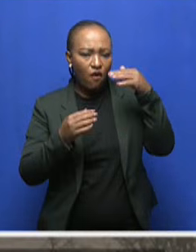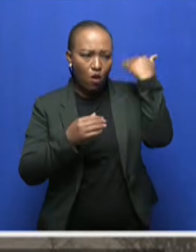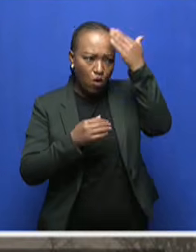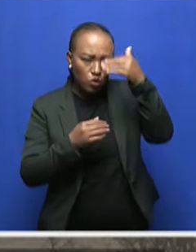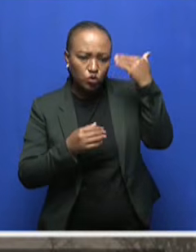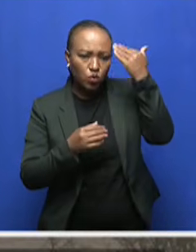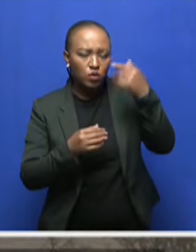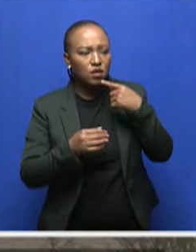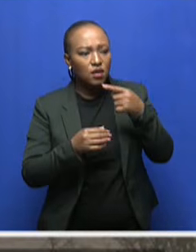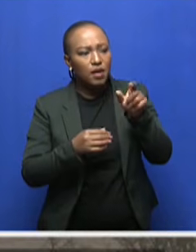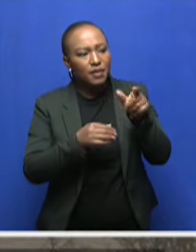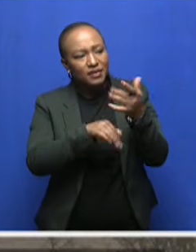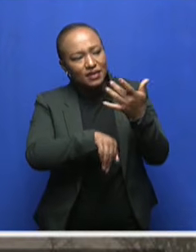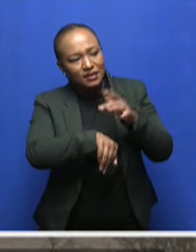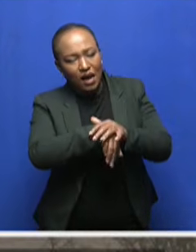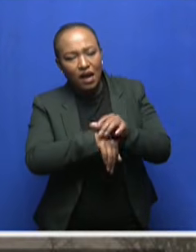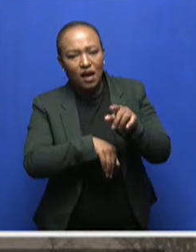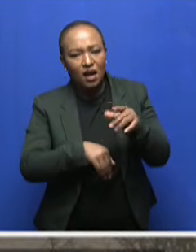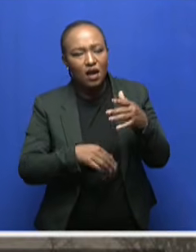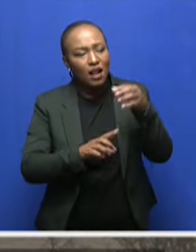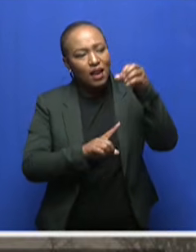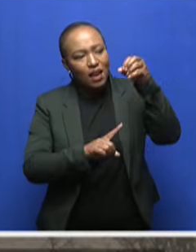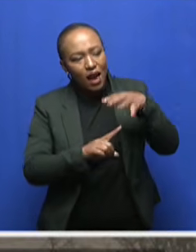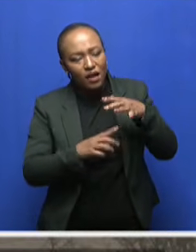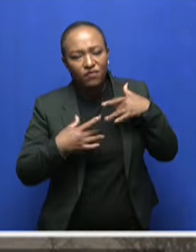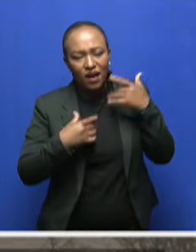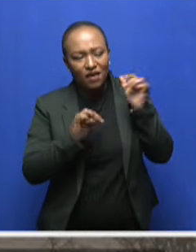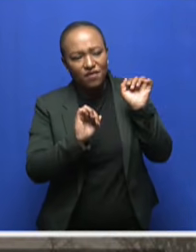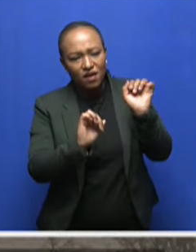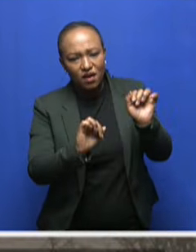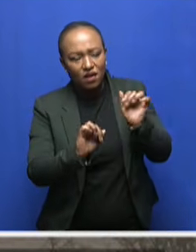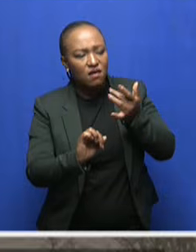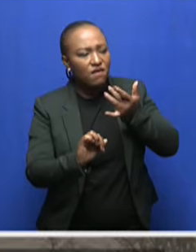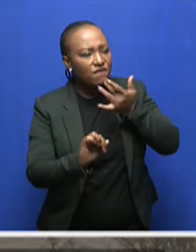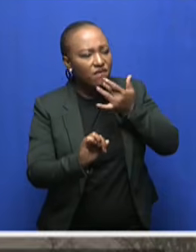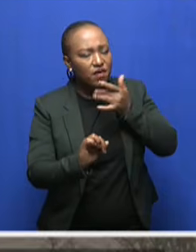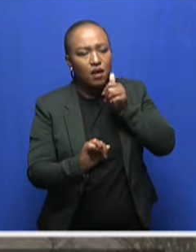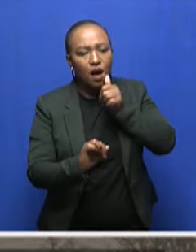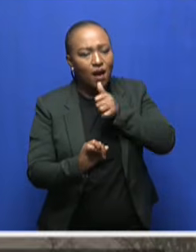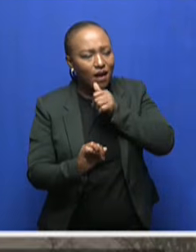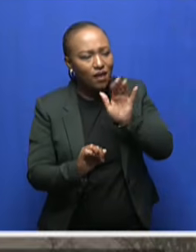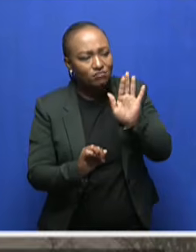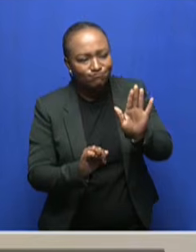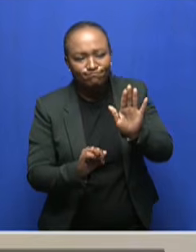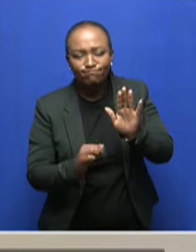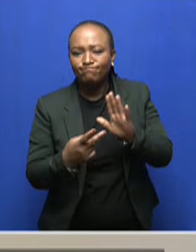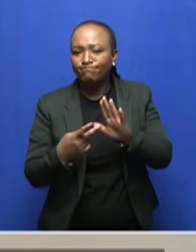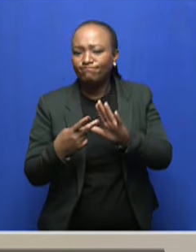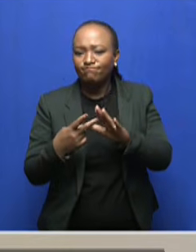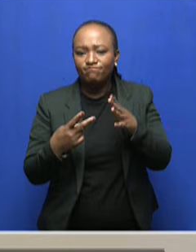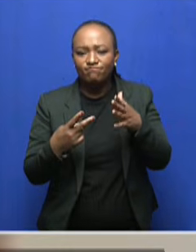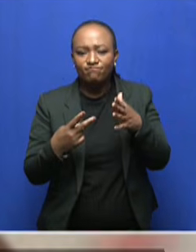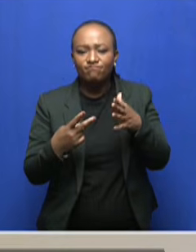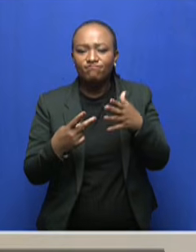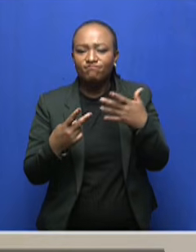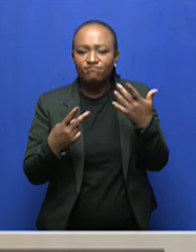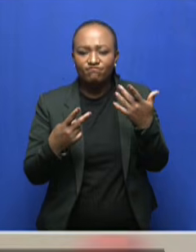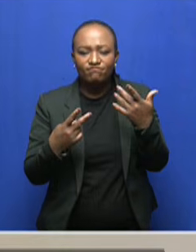someone passed away. They were like the light of my life. They were my favorite aunt, for example, and they took with